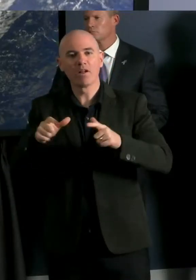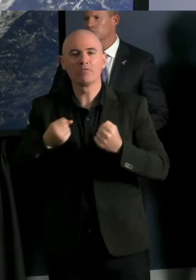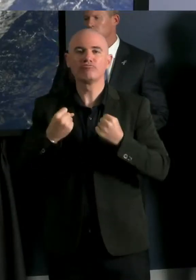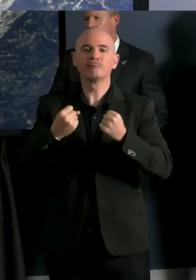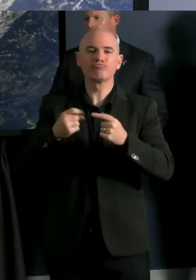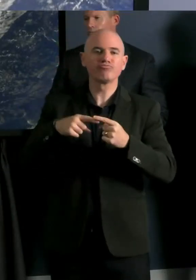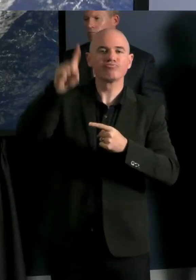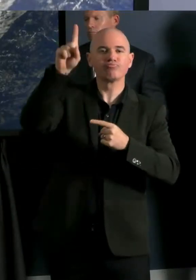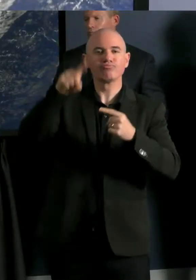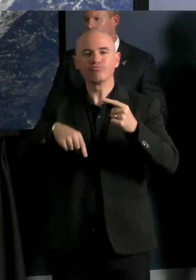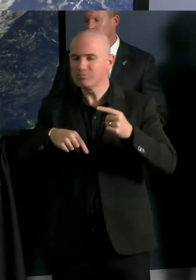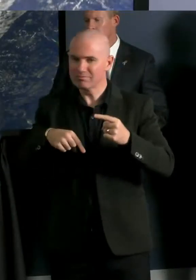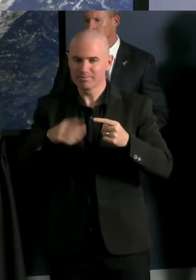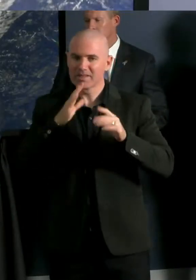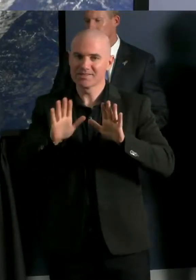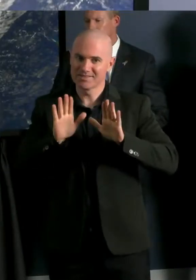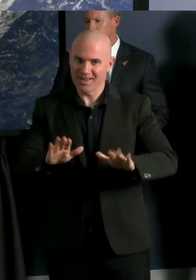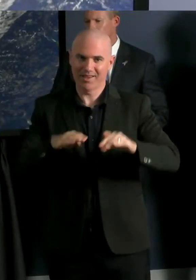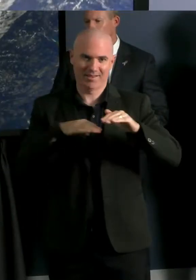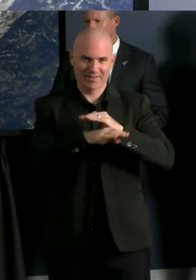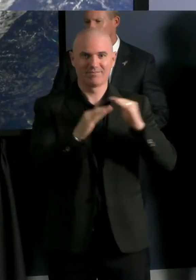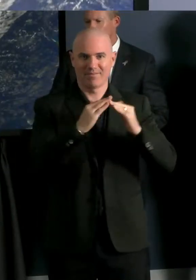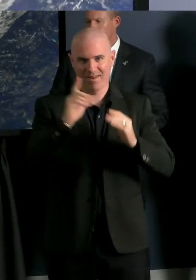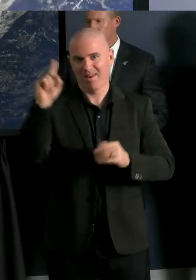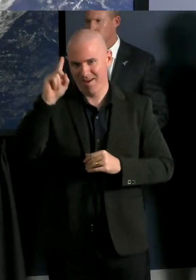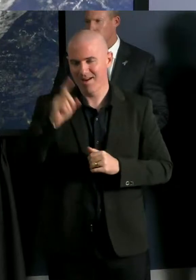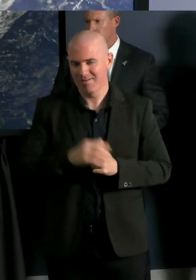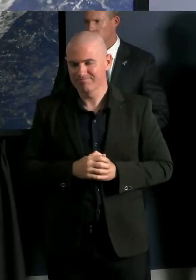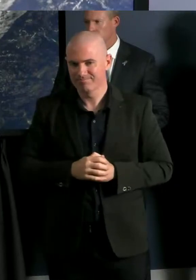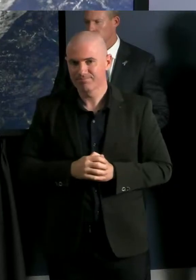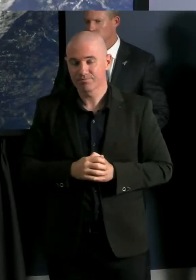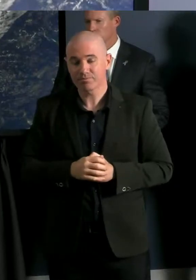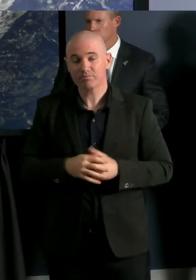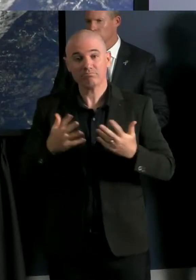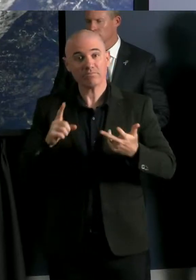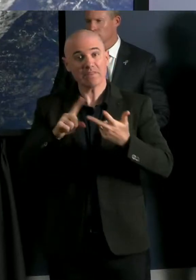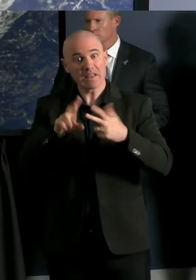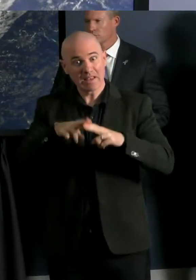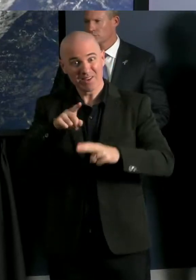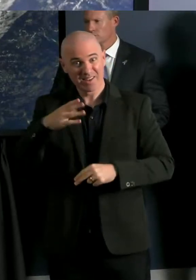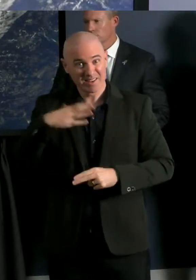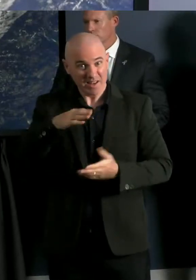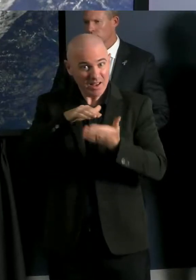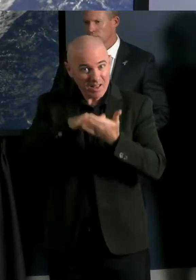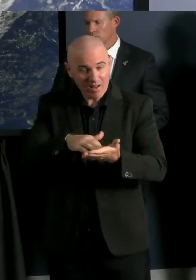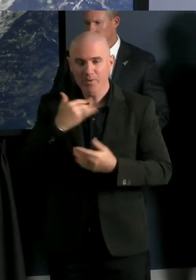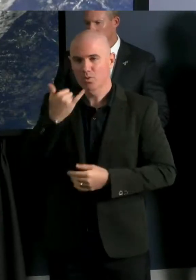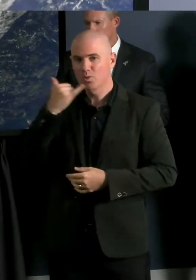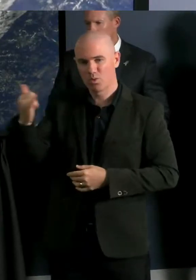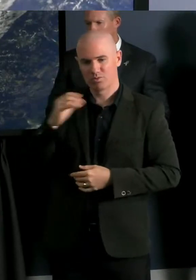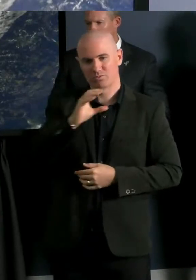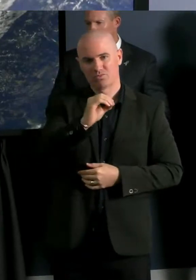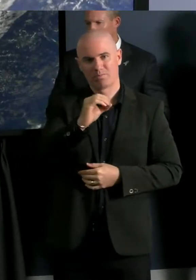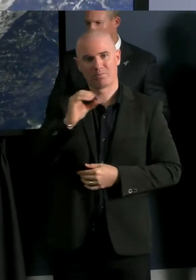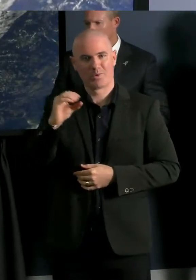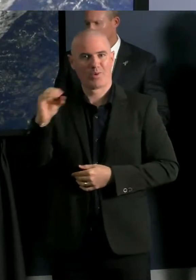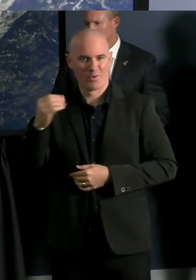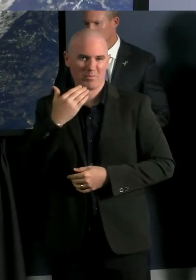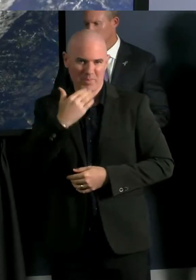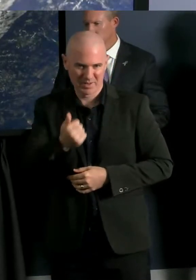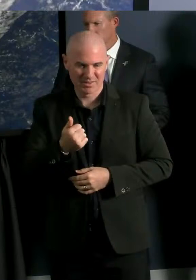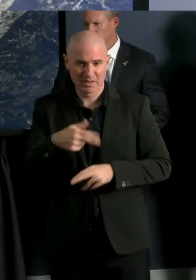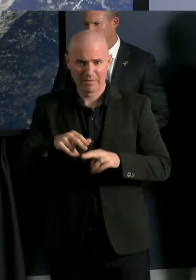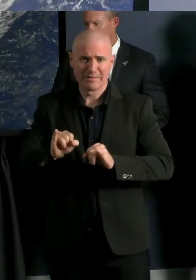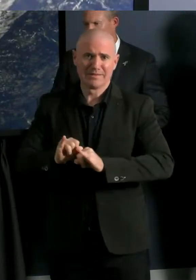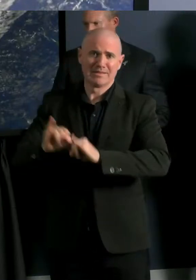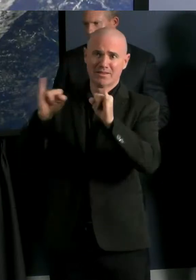in place. As always, if you need assistance, dial 000 if it's life-threatening, or